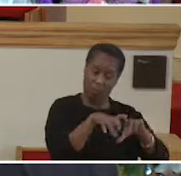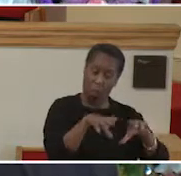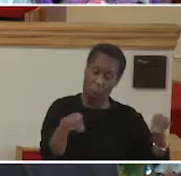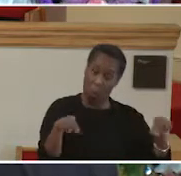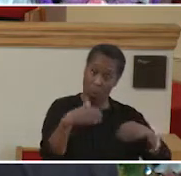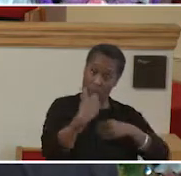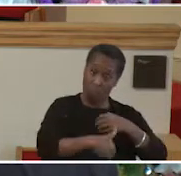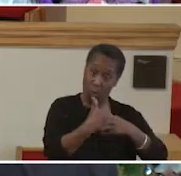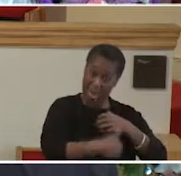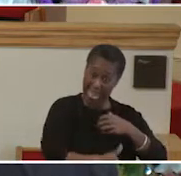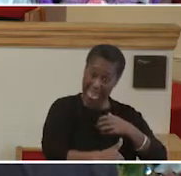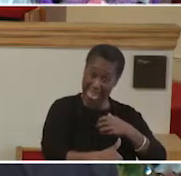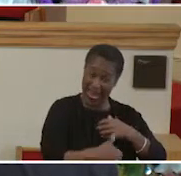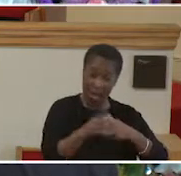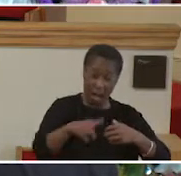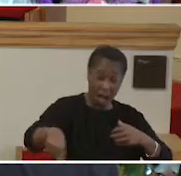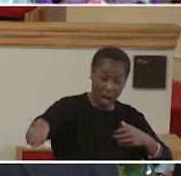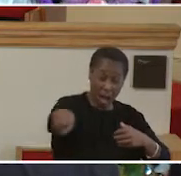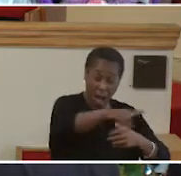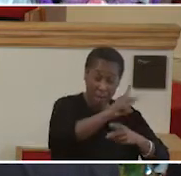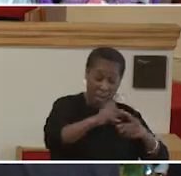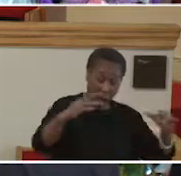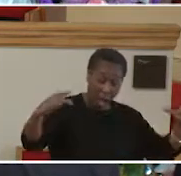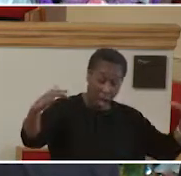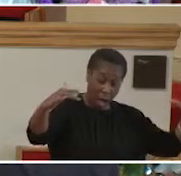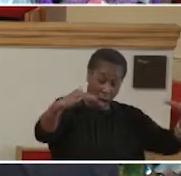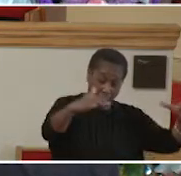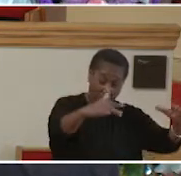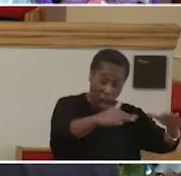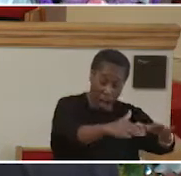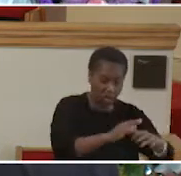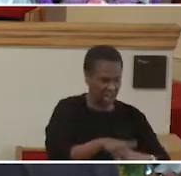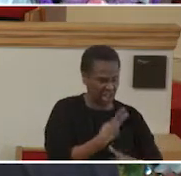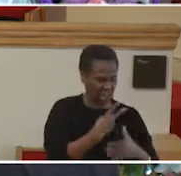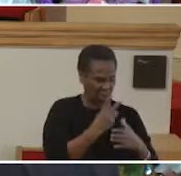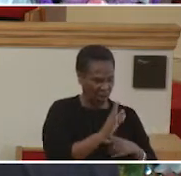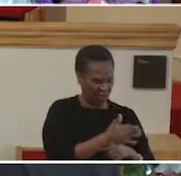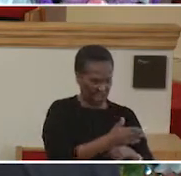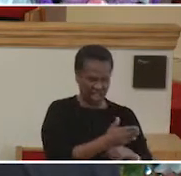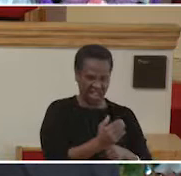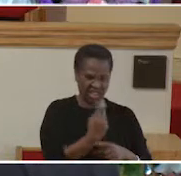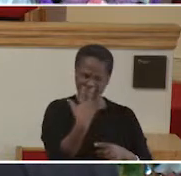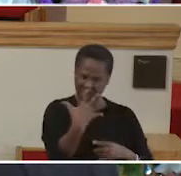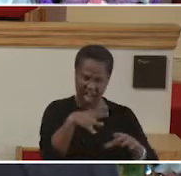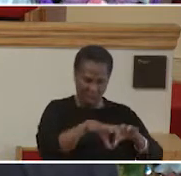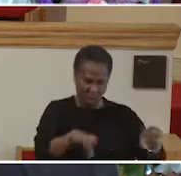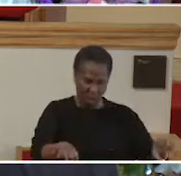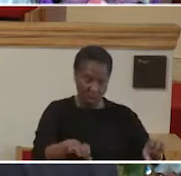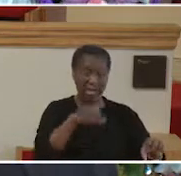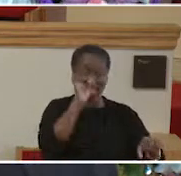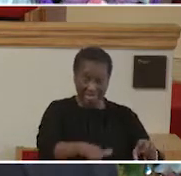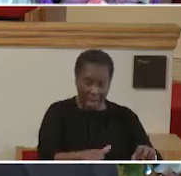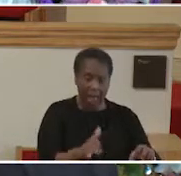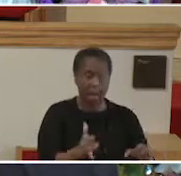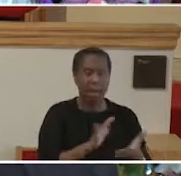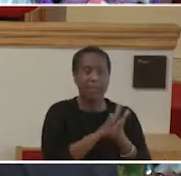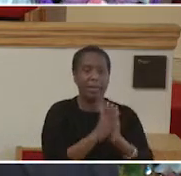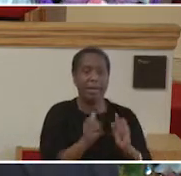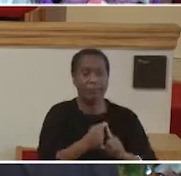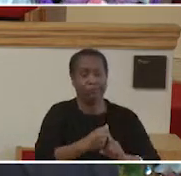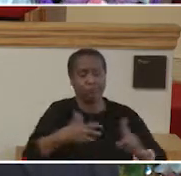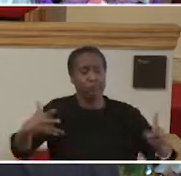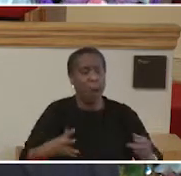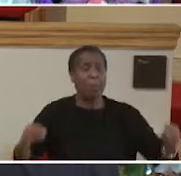2 fish and 5 loaves of bread, with a multitude before you. With gratitude, it became more. So we are